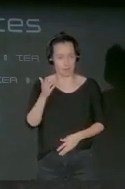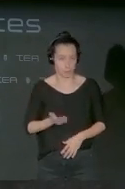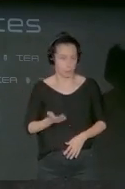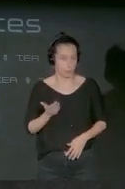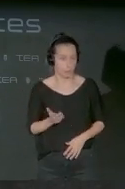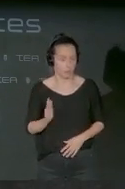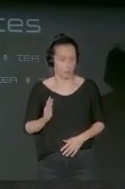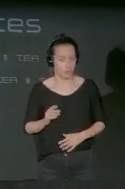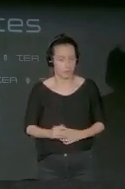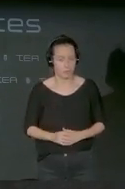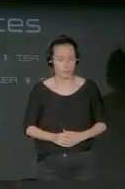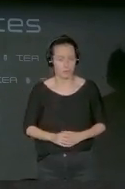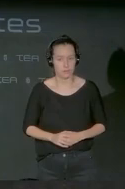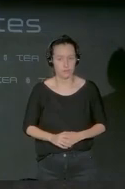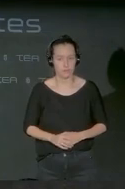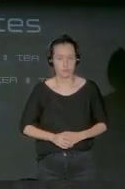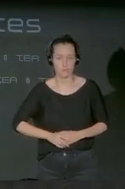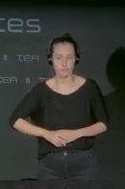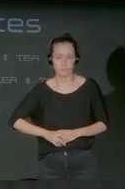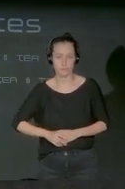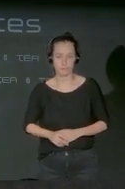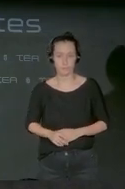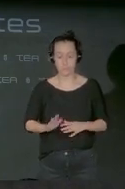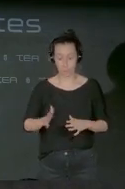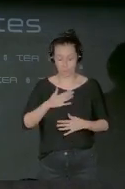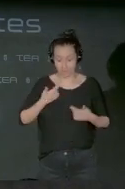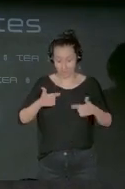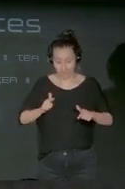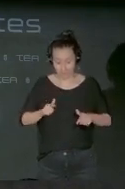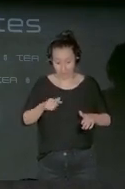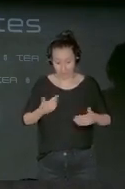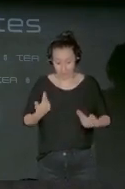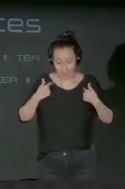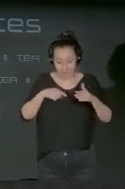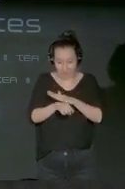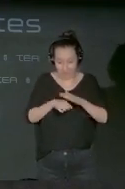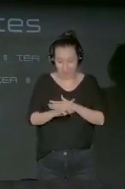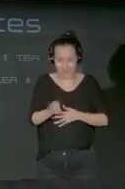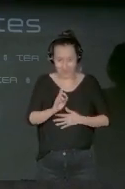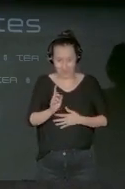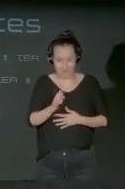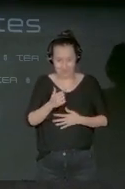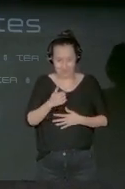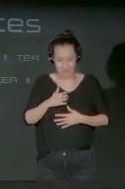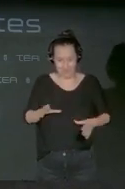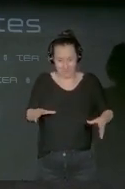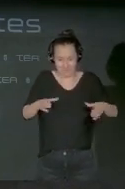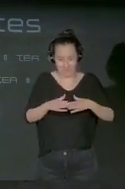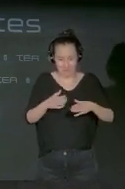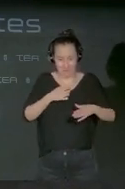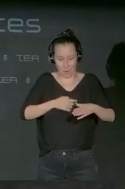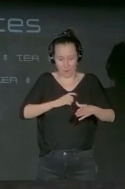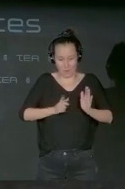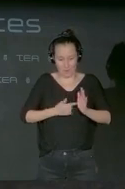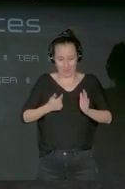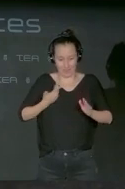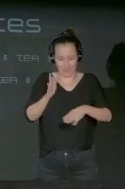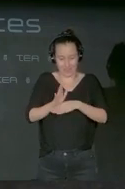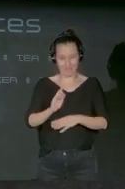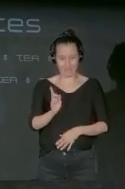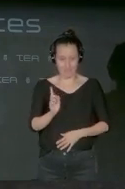I do not represent the whole European Commission, of course. I'm here from DG Connect, and state aid is the responsibility of